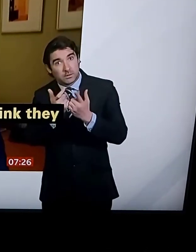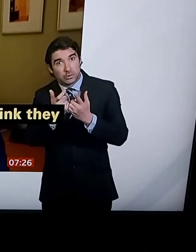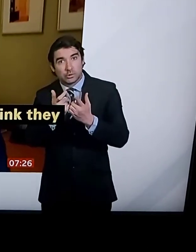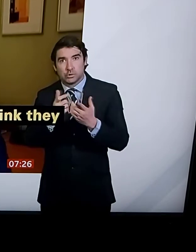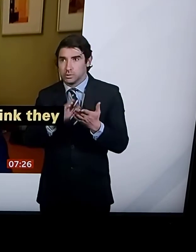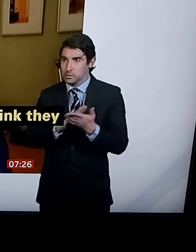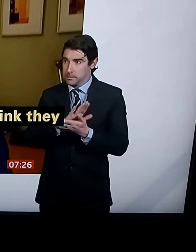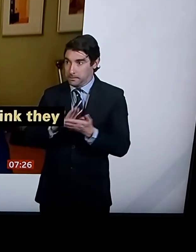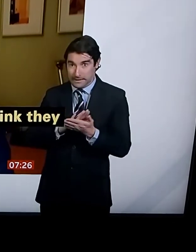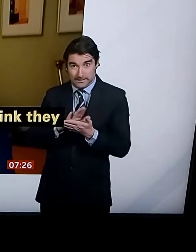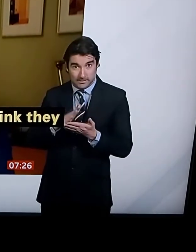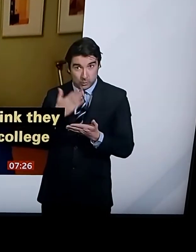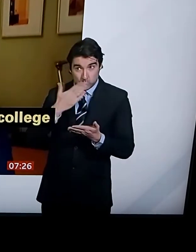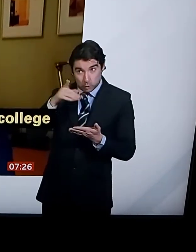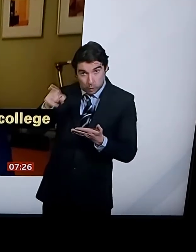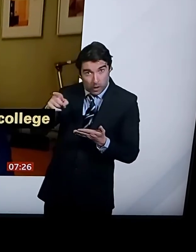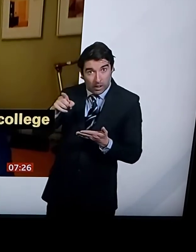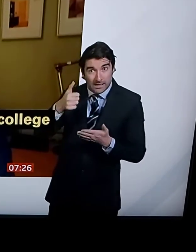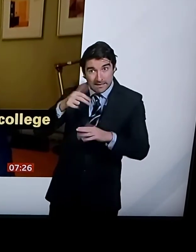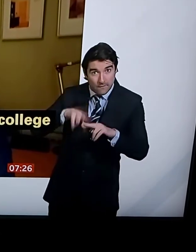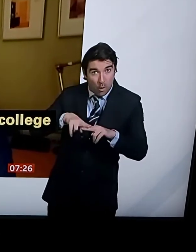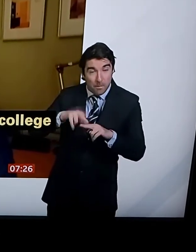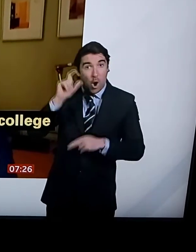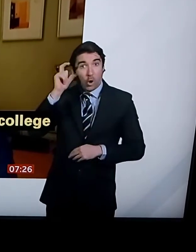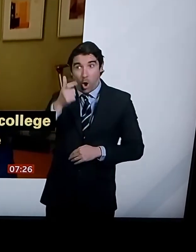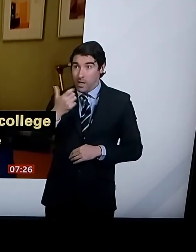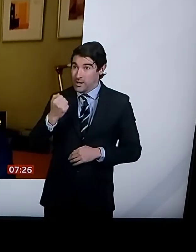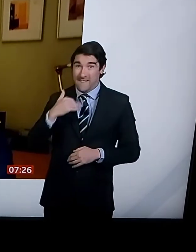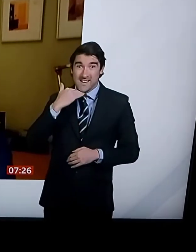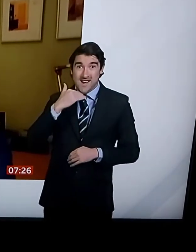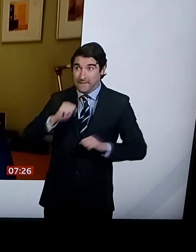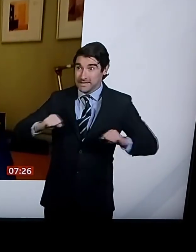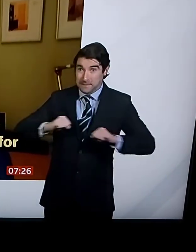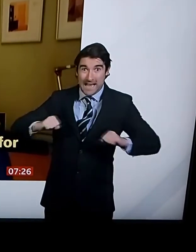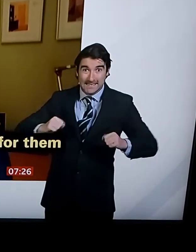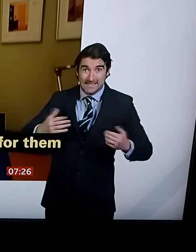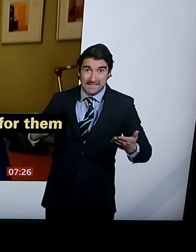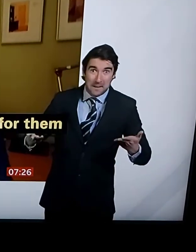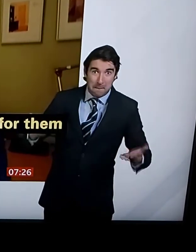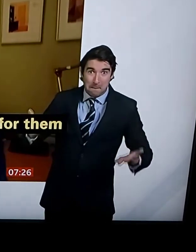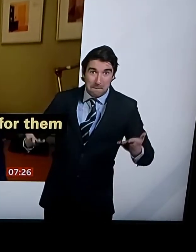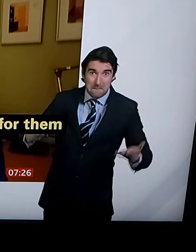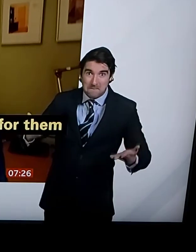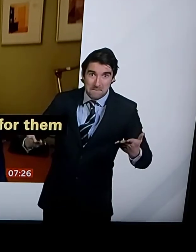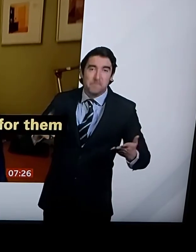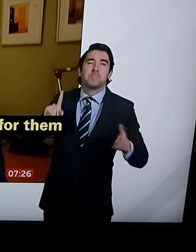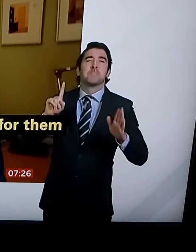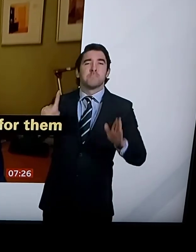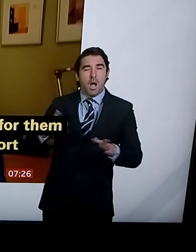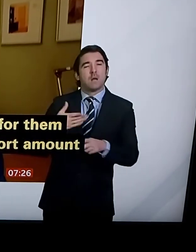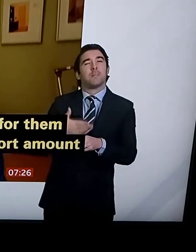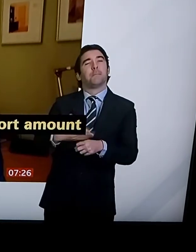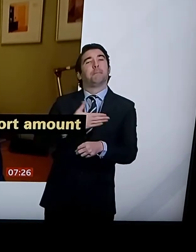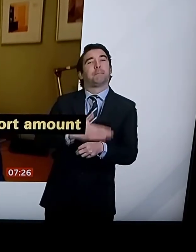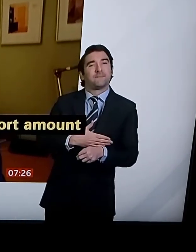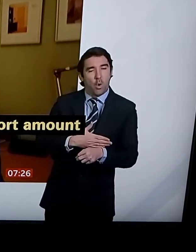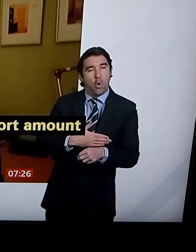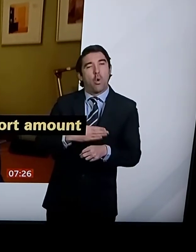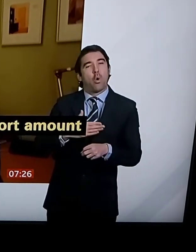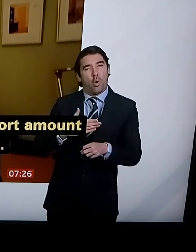capacity for them, and our leaders have got a pretty short amount of time to respond to that. But at least we know before those results are going to the young